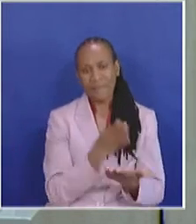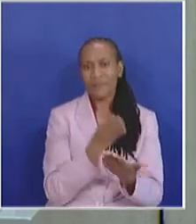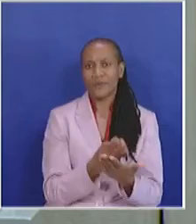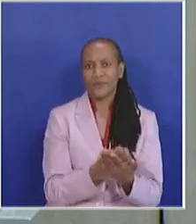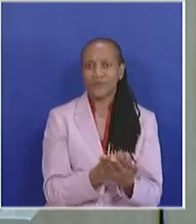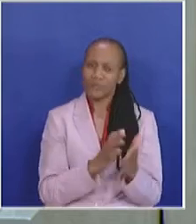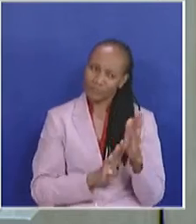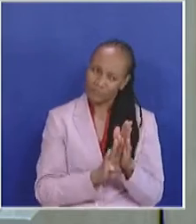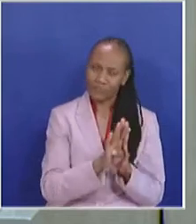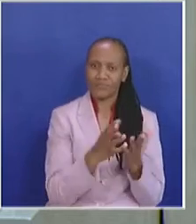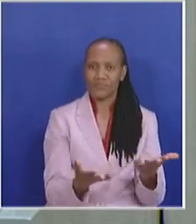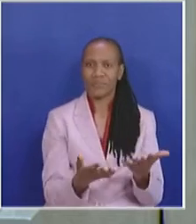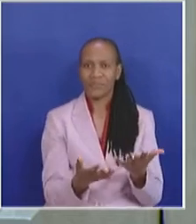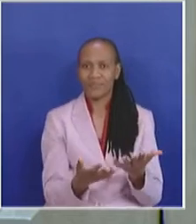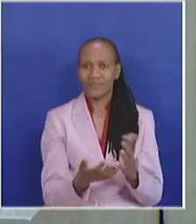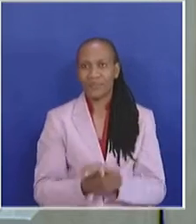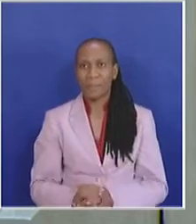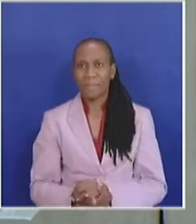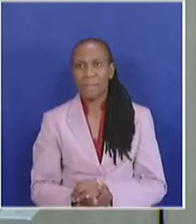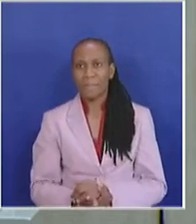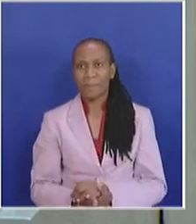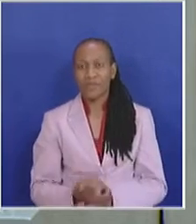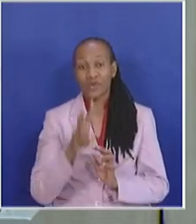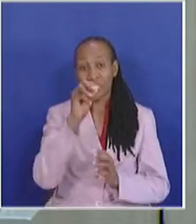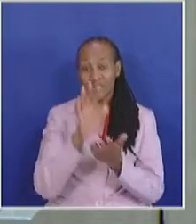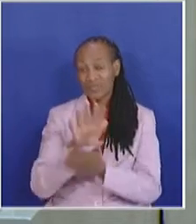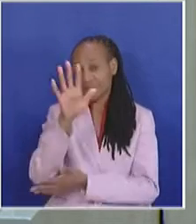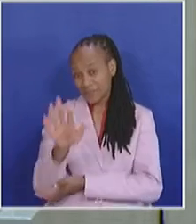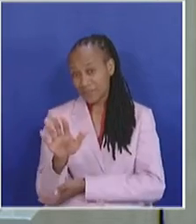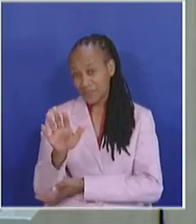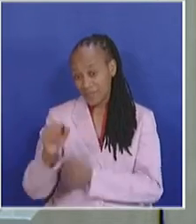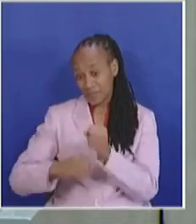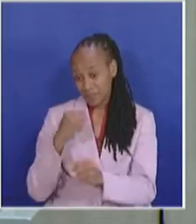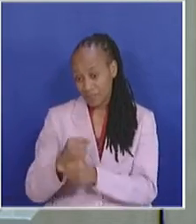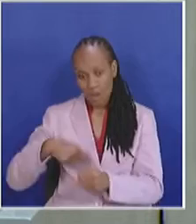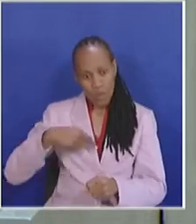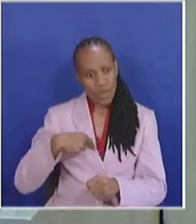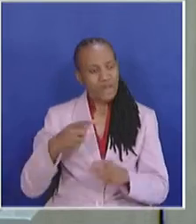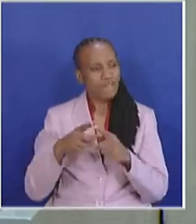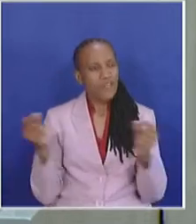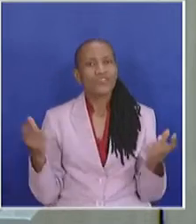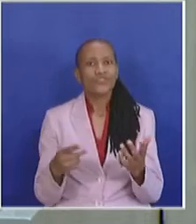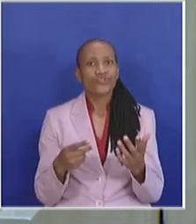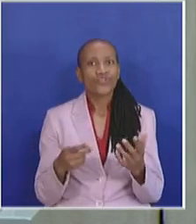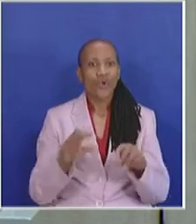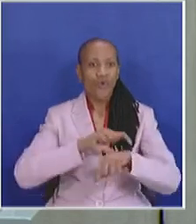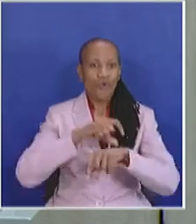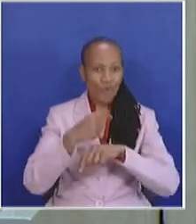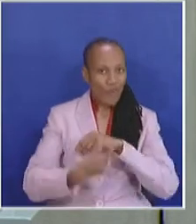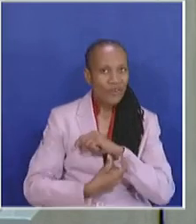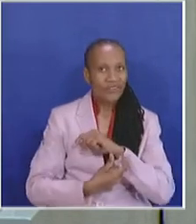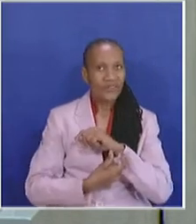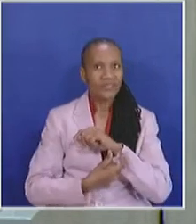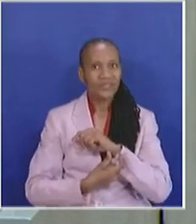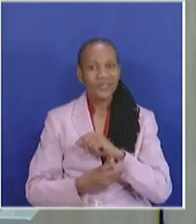been outlined by the Gauteng government. During 2015, we held the first infrastructure investment conference for